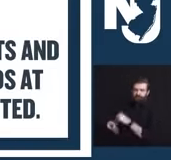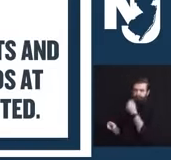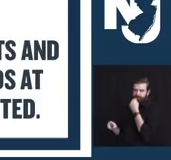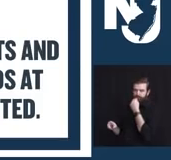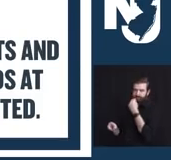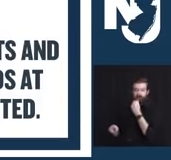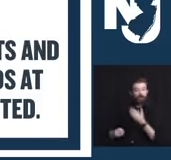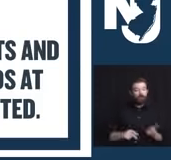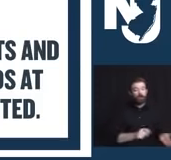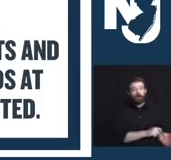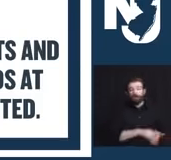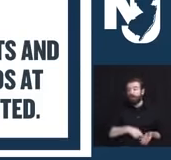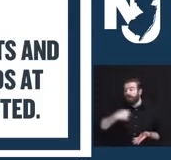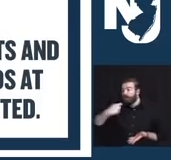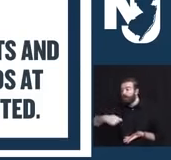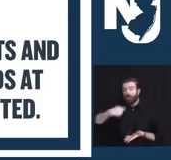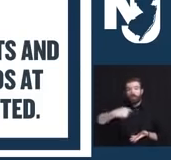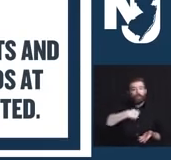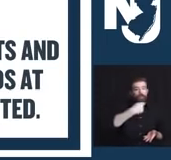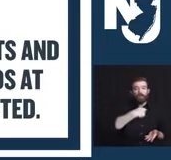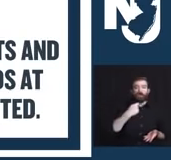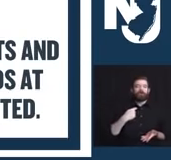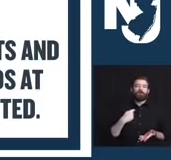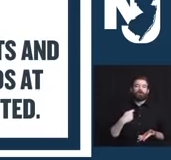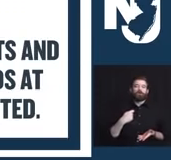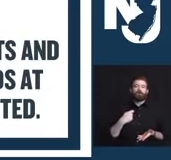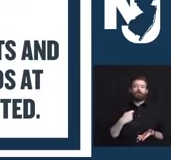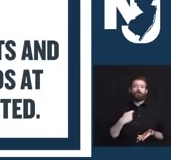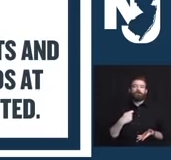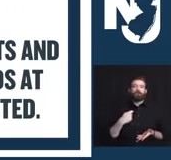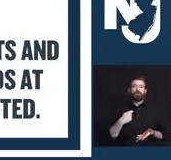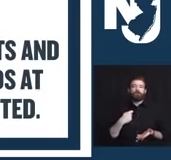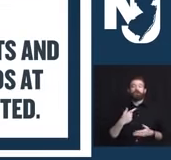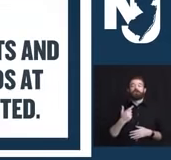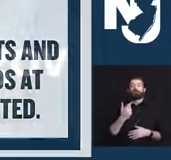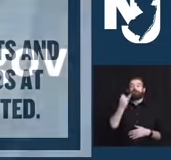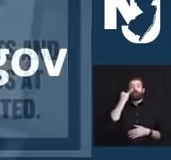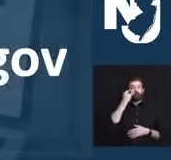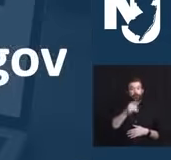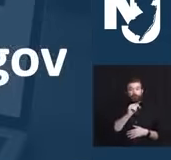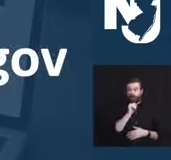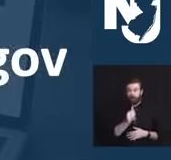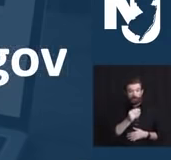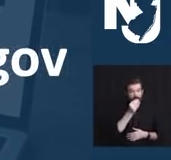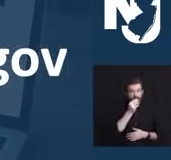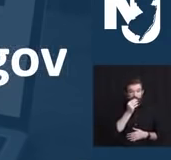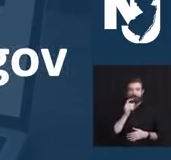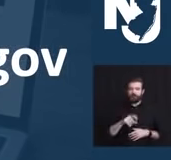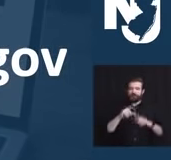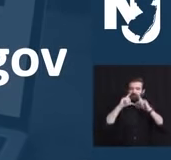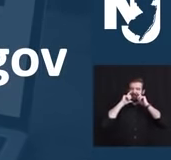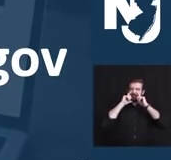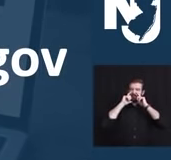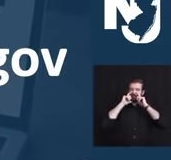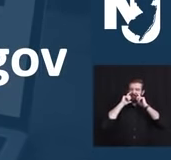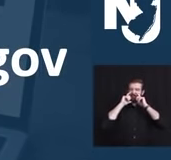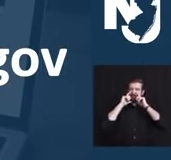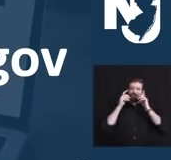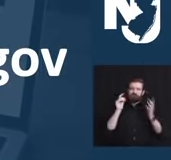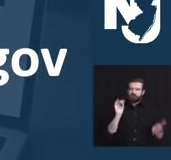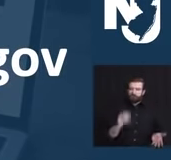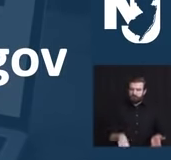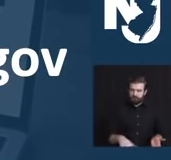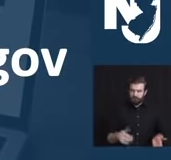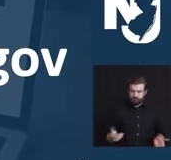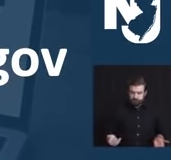to be required to wear a mask. As I noted last week, we have been fully expecting to be able to